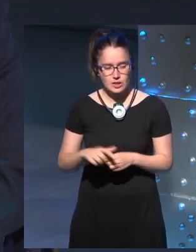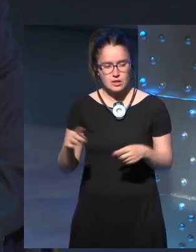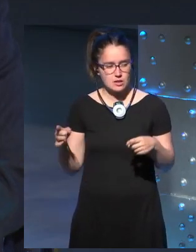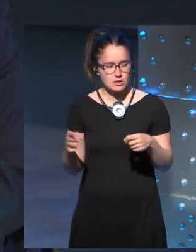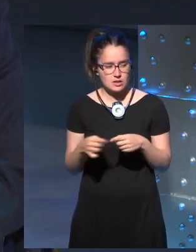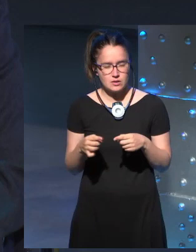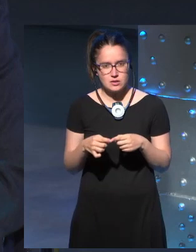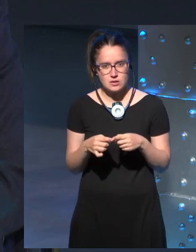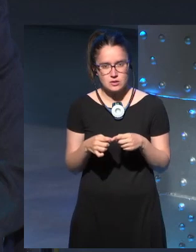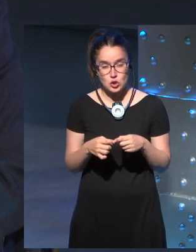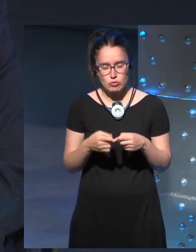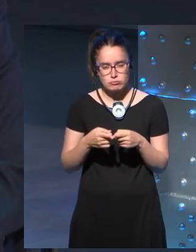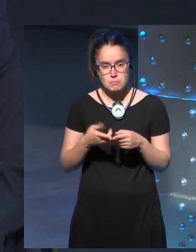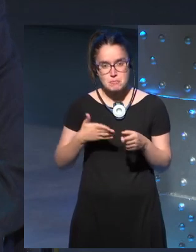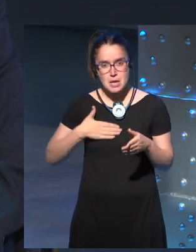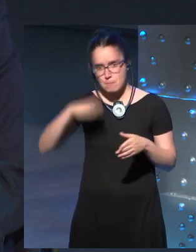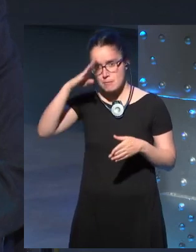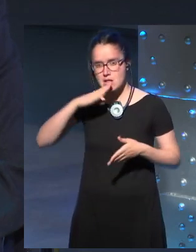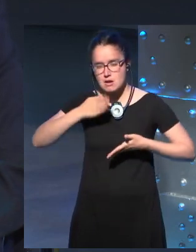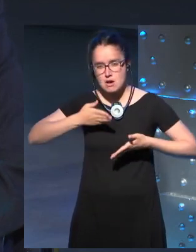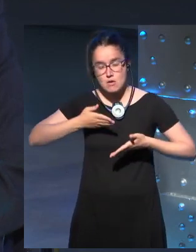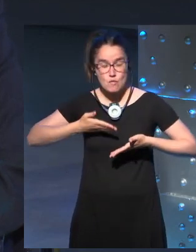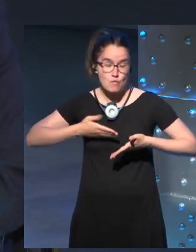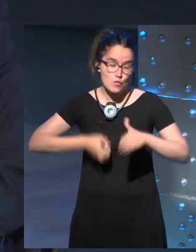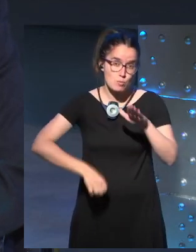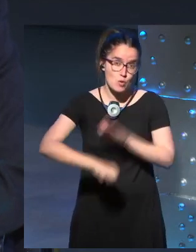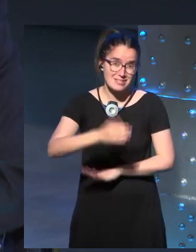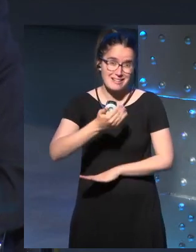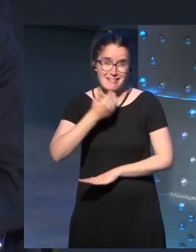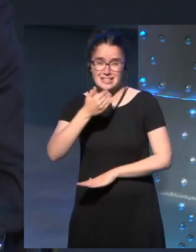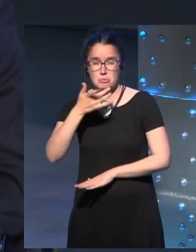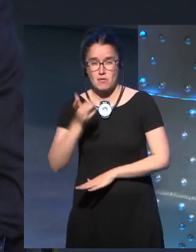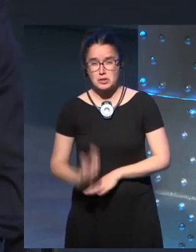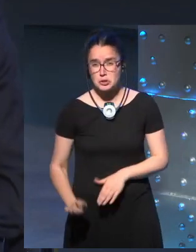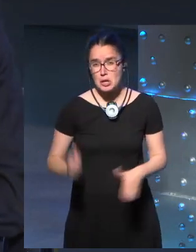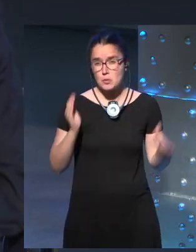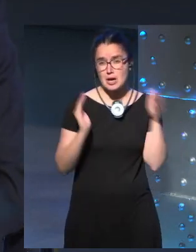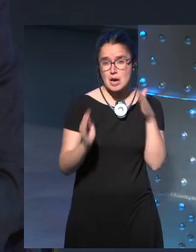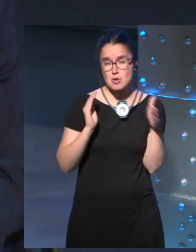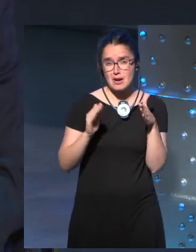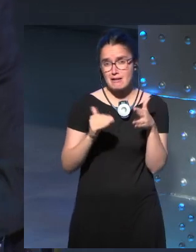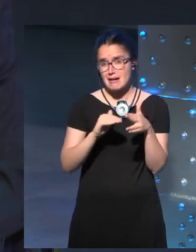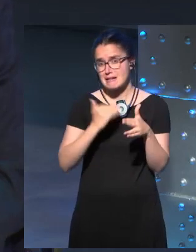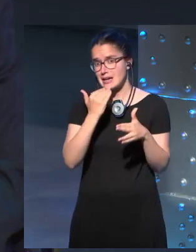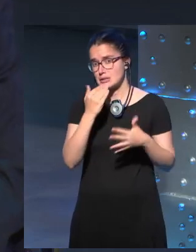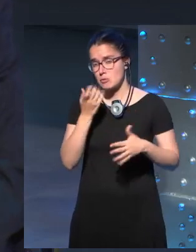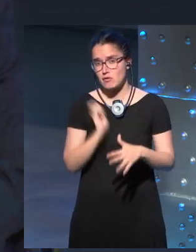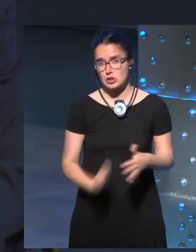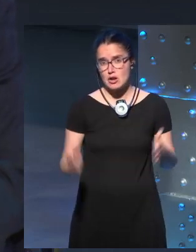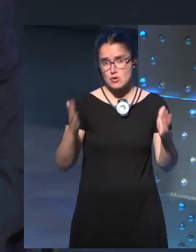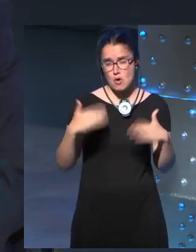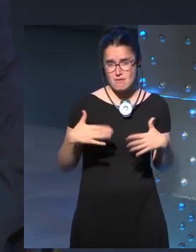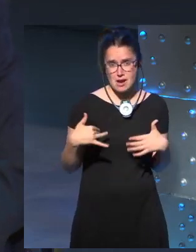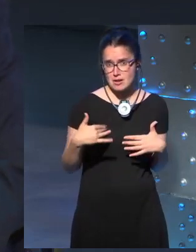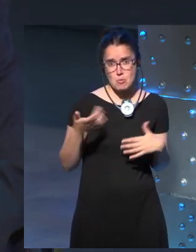there are two things. Well, my father was a football player, semi-professional football player, when the